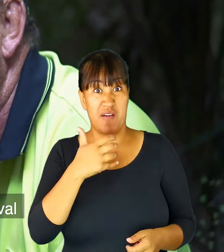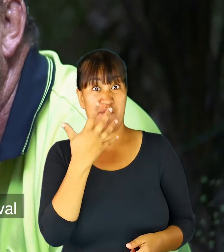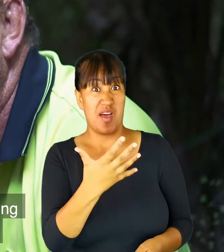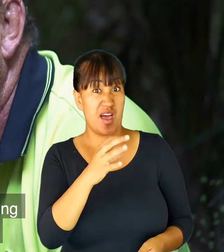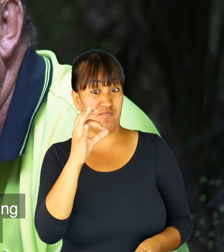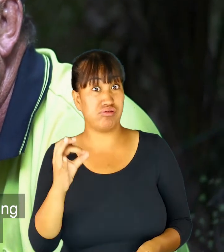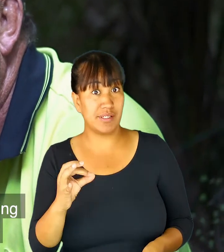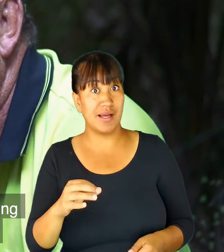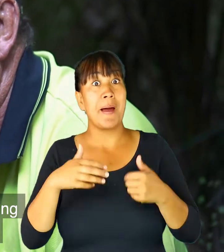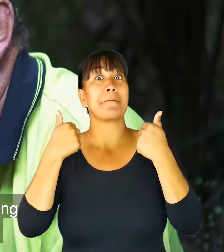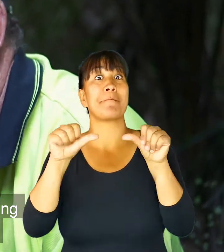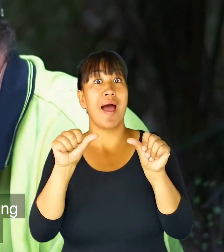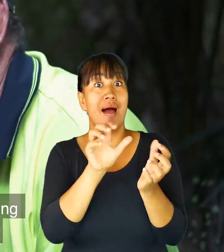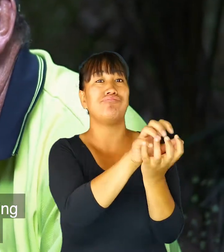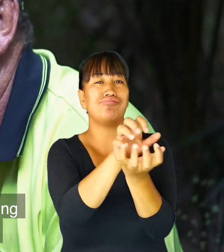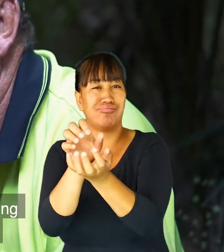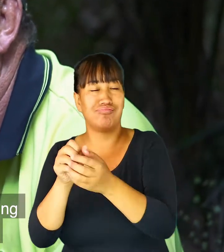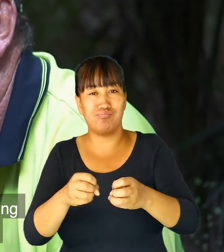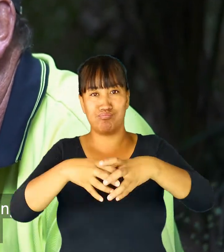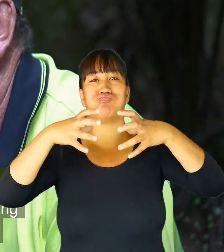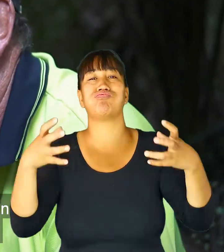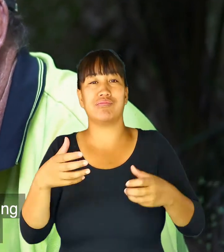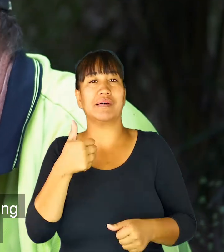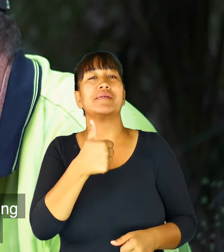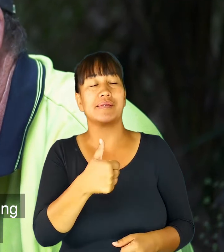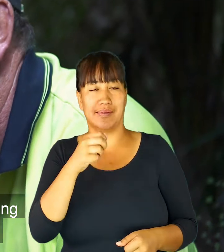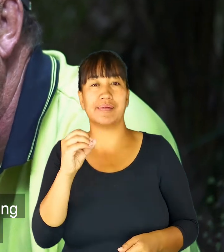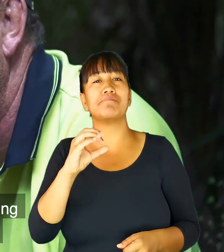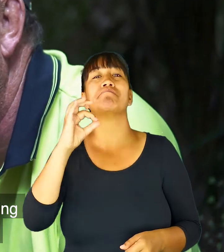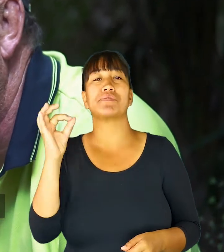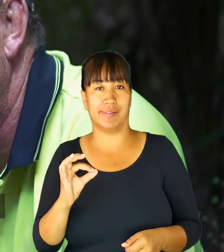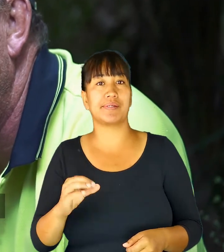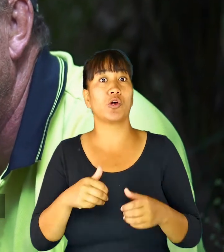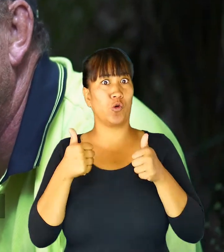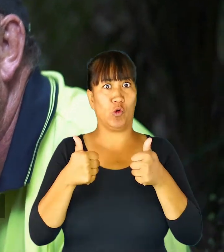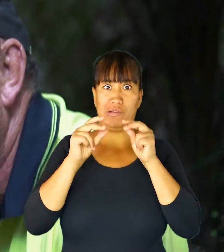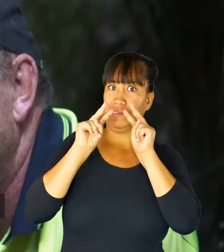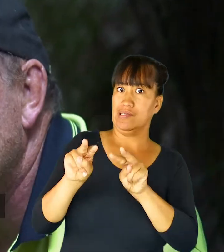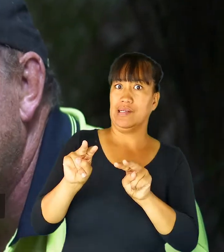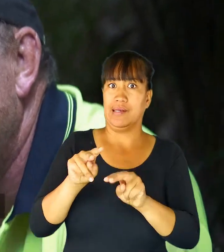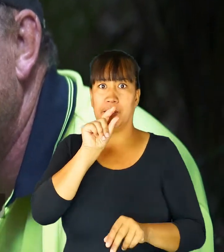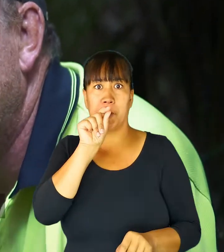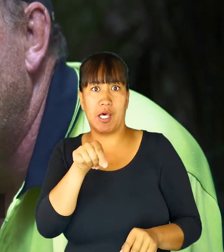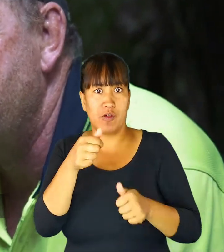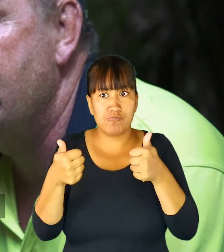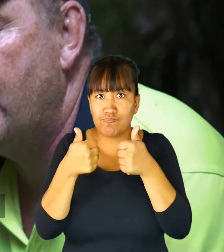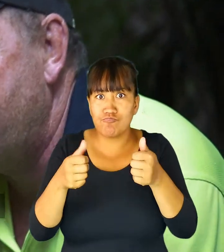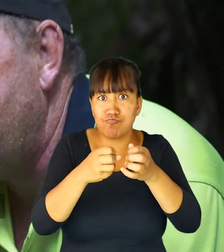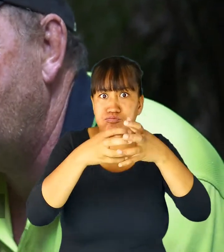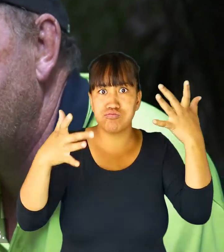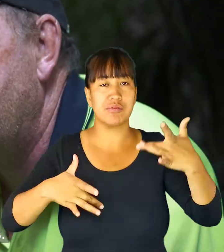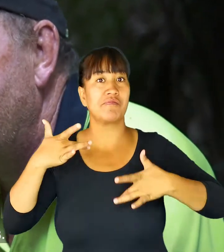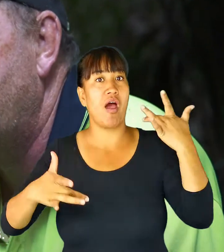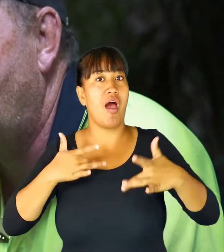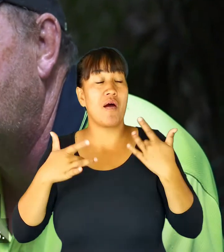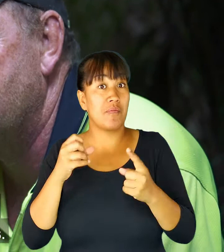60%. So the chicks were surviving, and that was really, really important to start with. Then we found